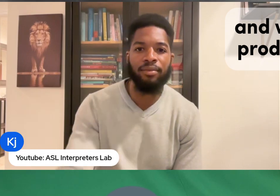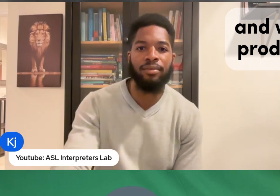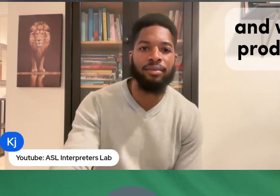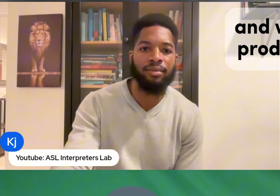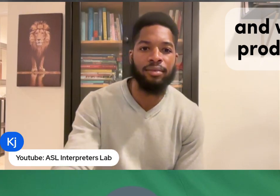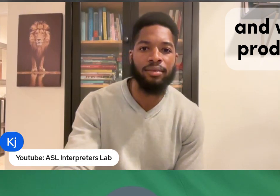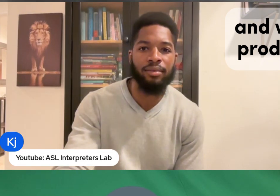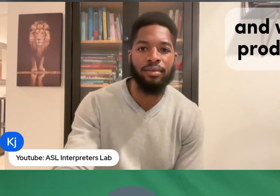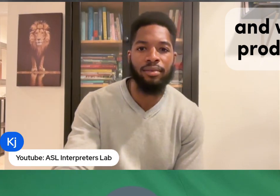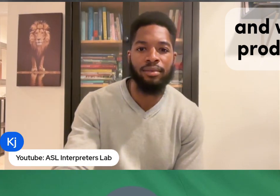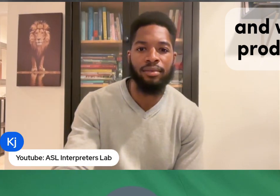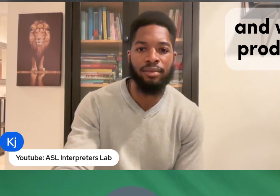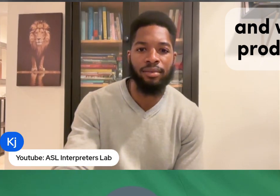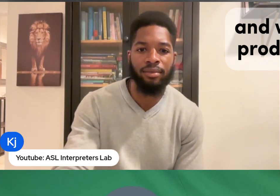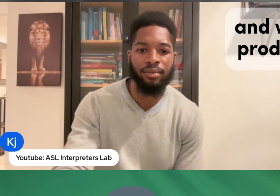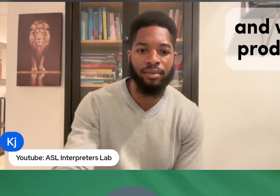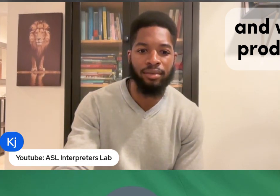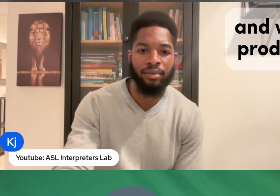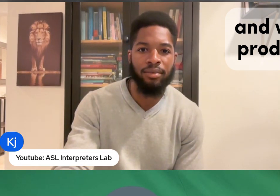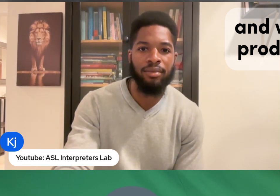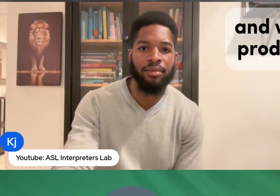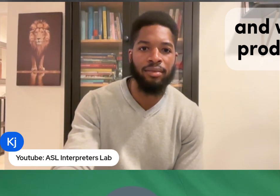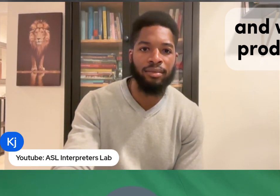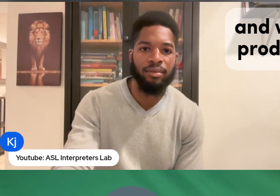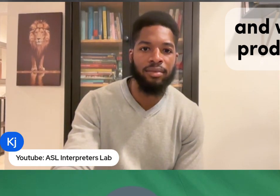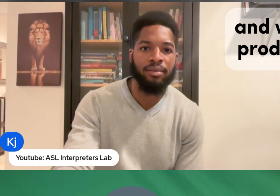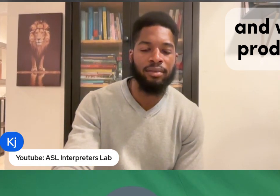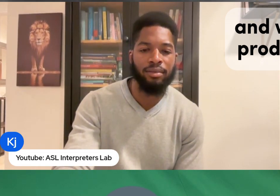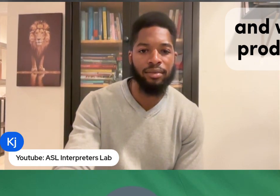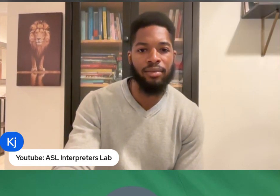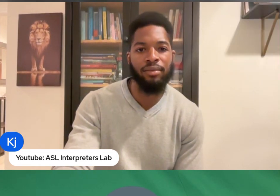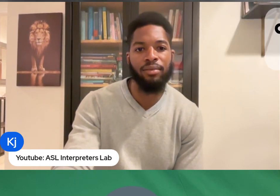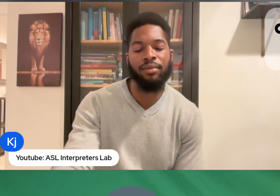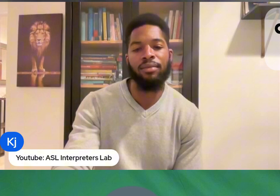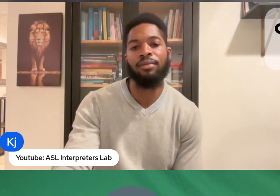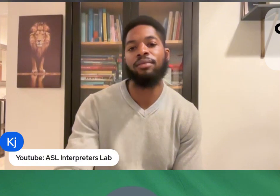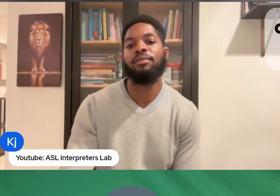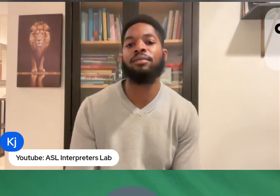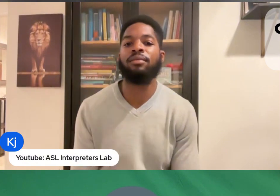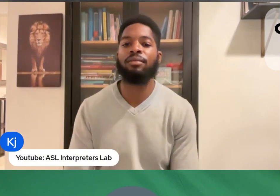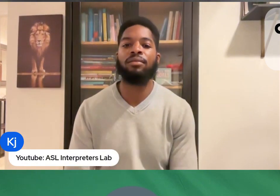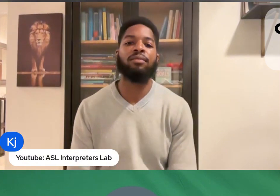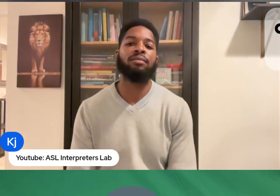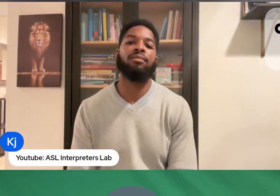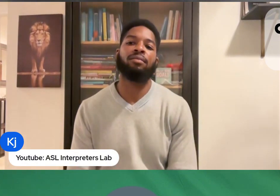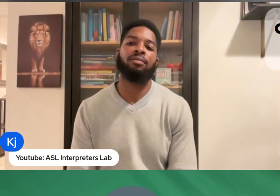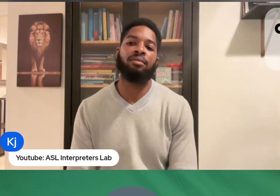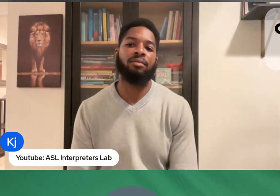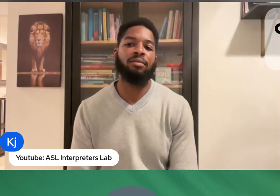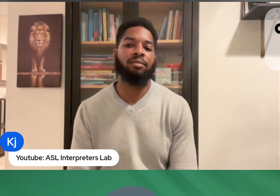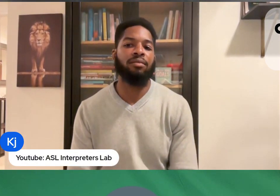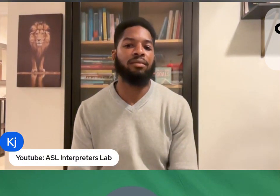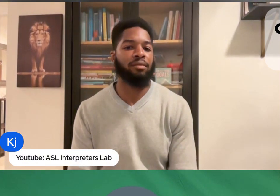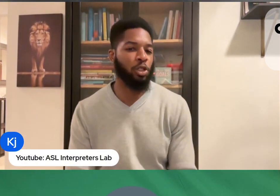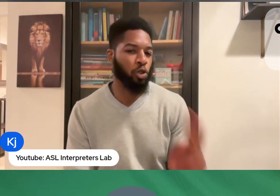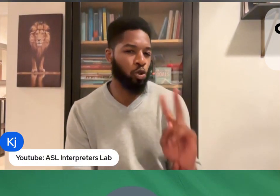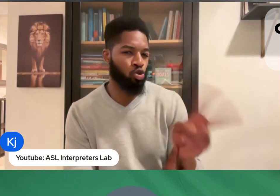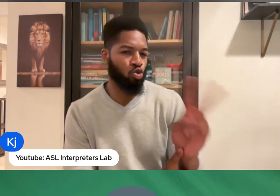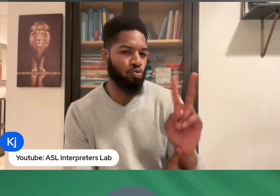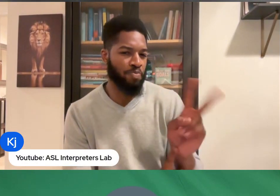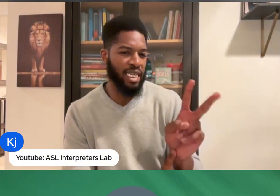are at the end of the day products of our experiences, Mhm. and witnessing Kareem's